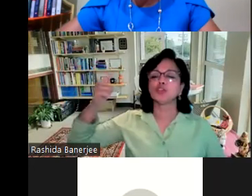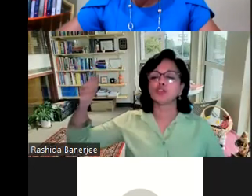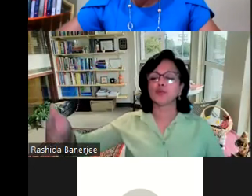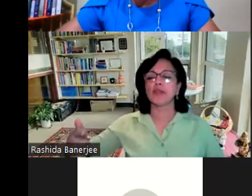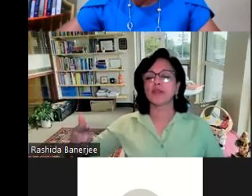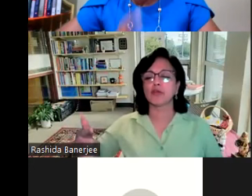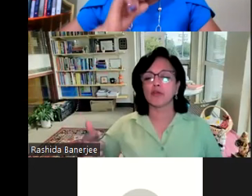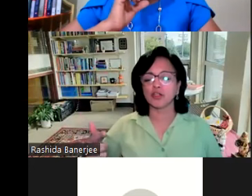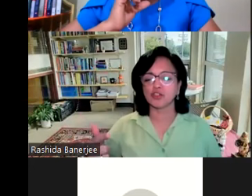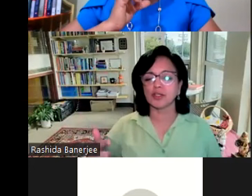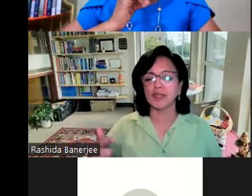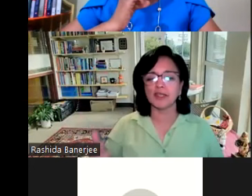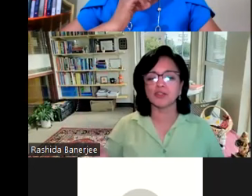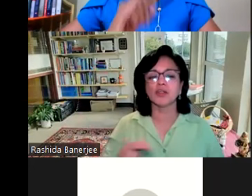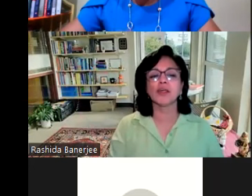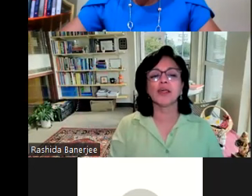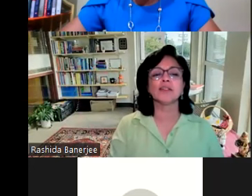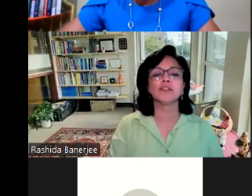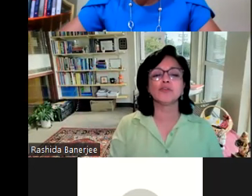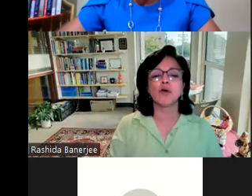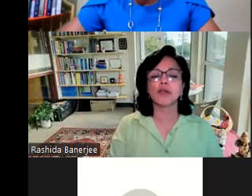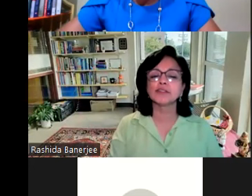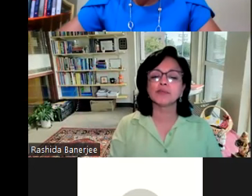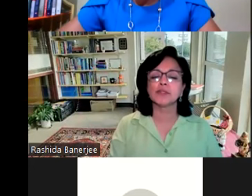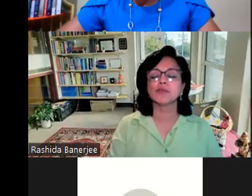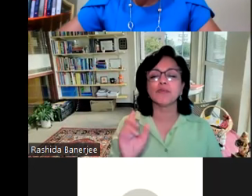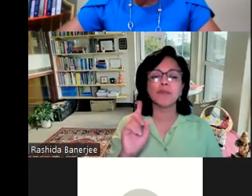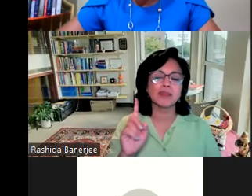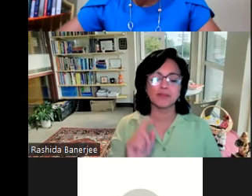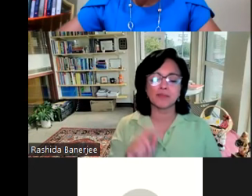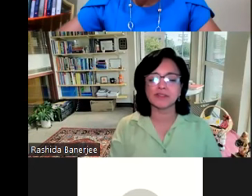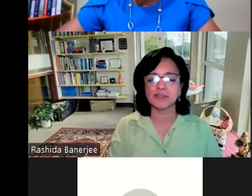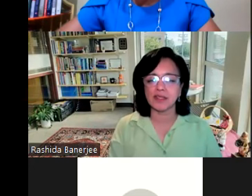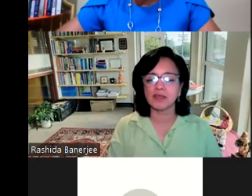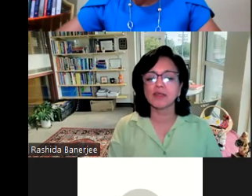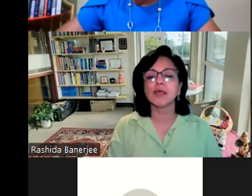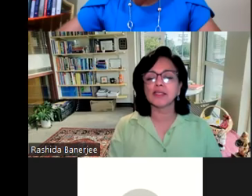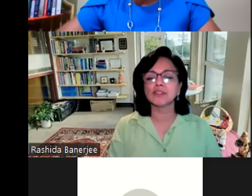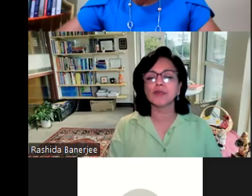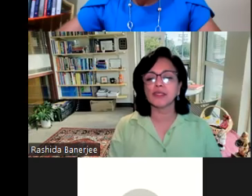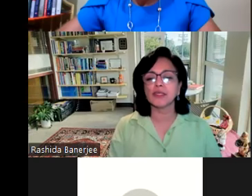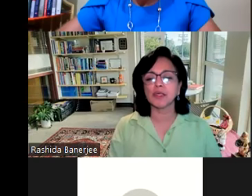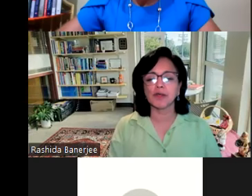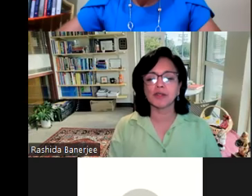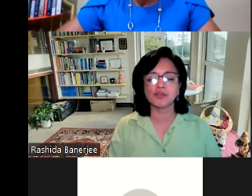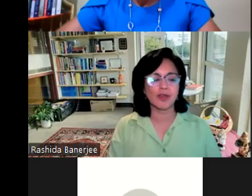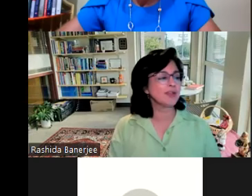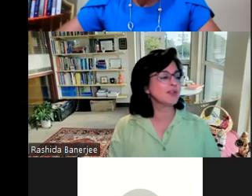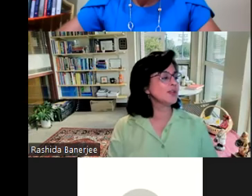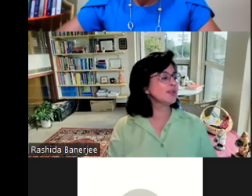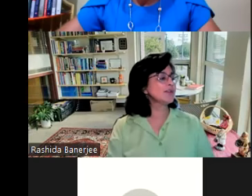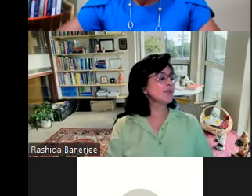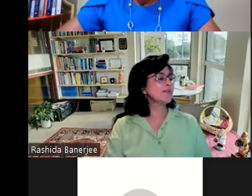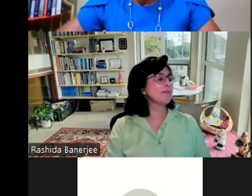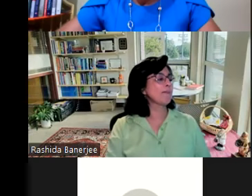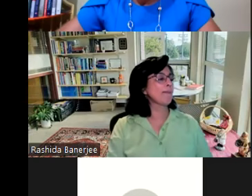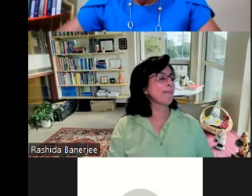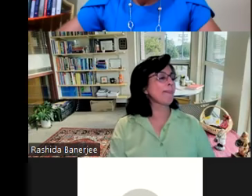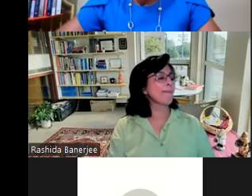close to their chronological age as you are. And sometimes we make that mistake. as we are thinking about strategies.